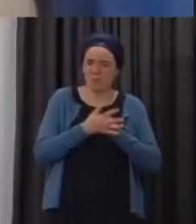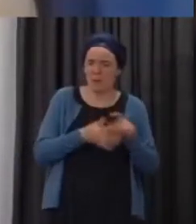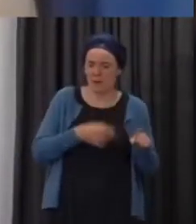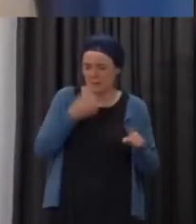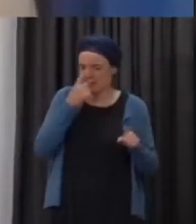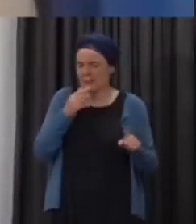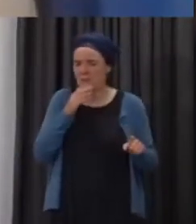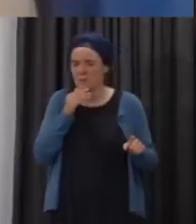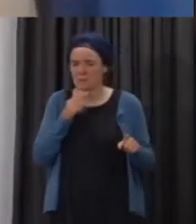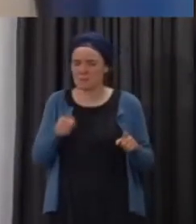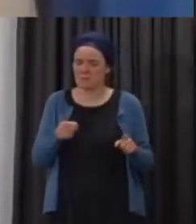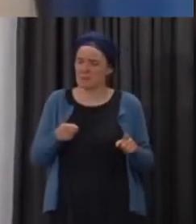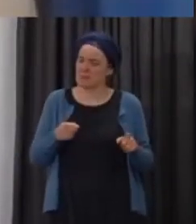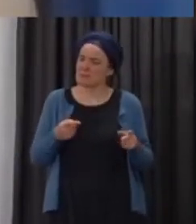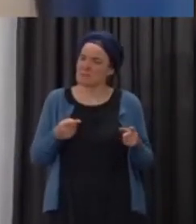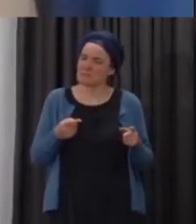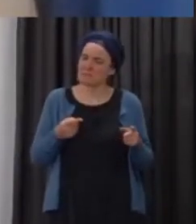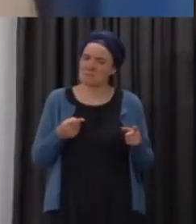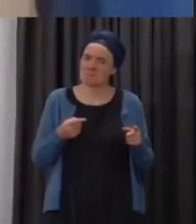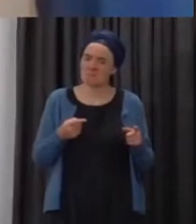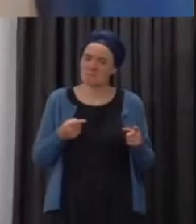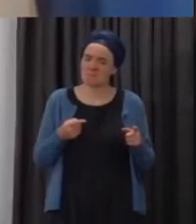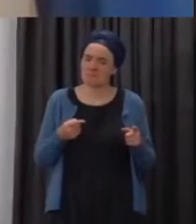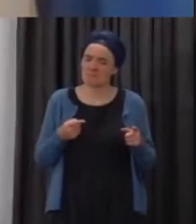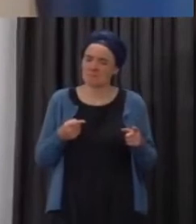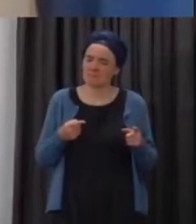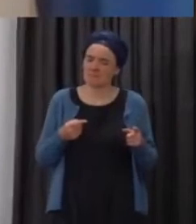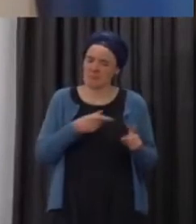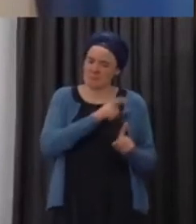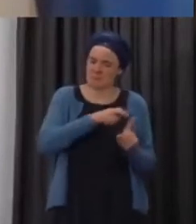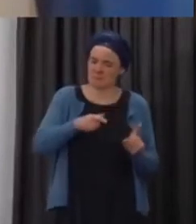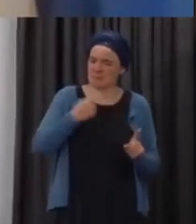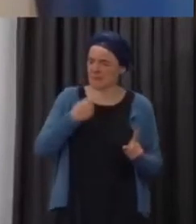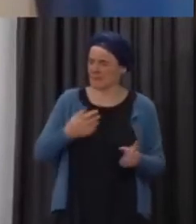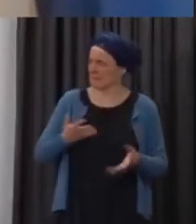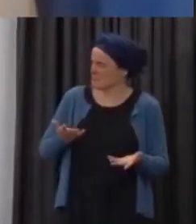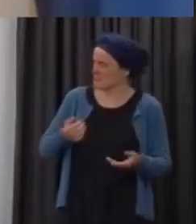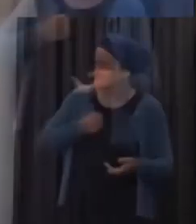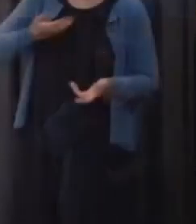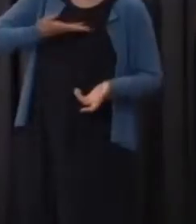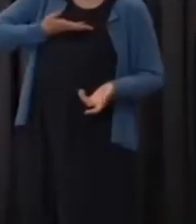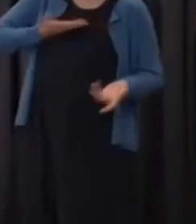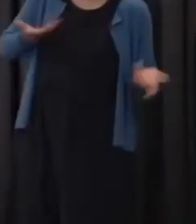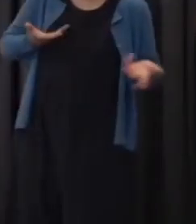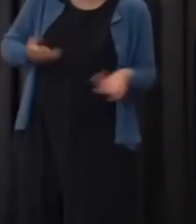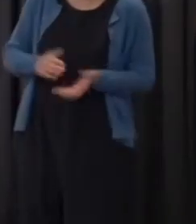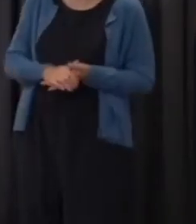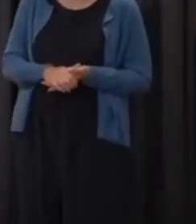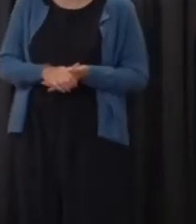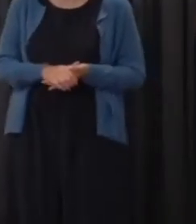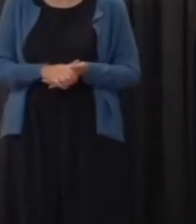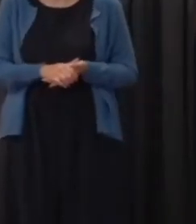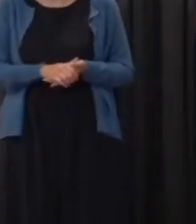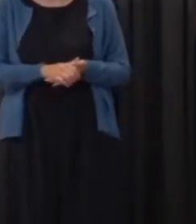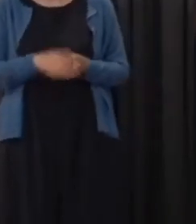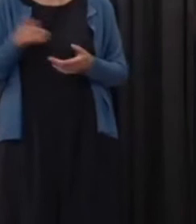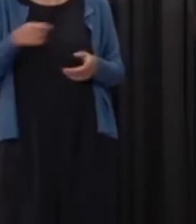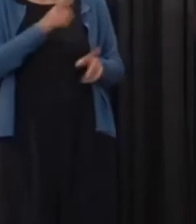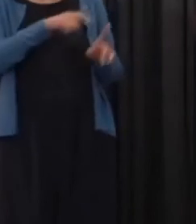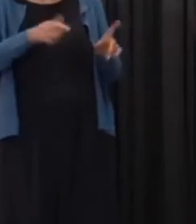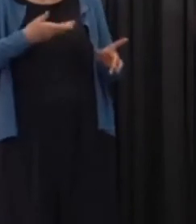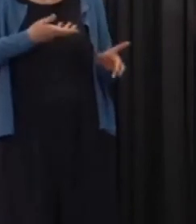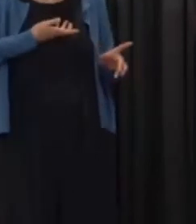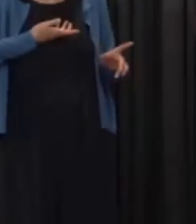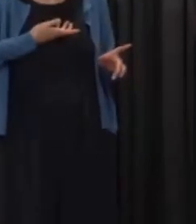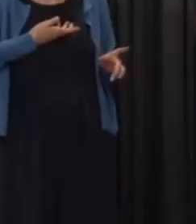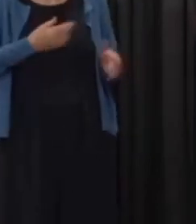want to see a balance in favour of their rights. What's your reaction to that? Well, we're of course taking people's rights really seriously. So you